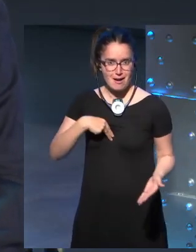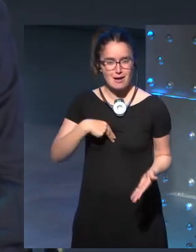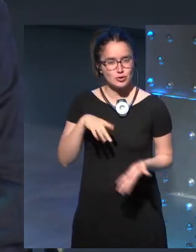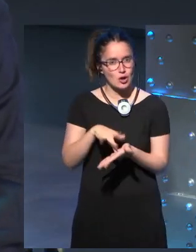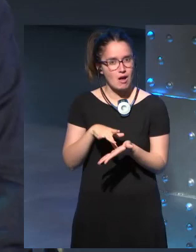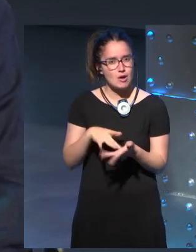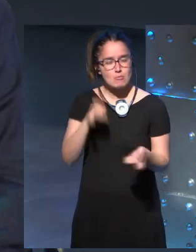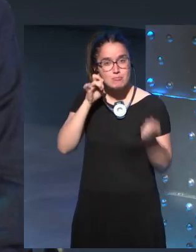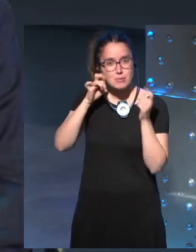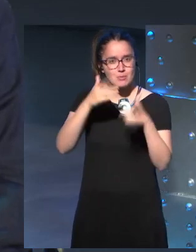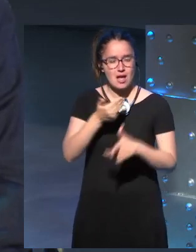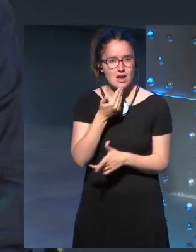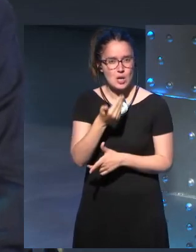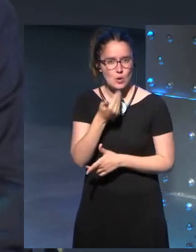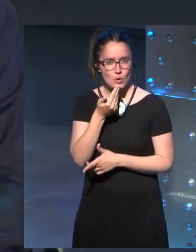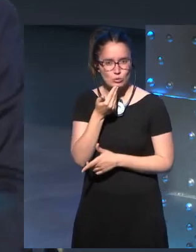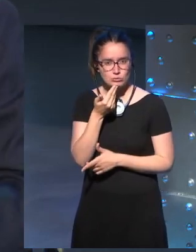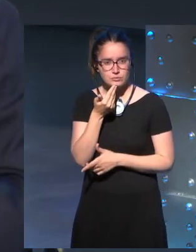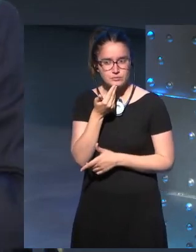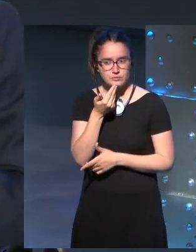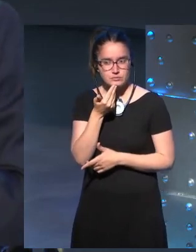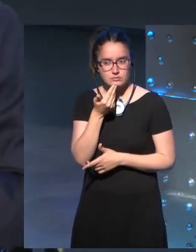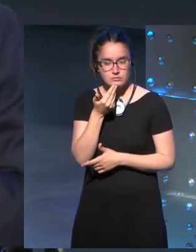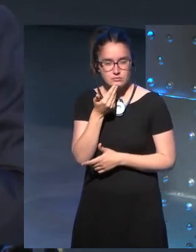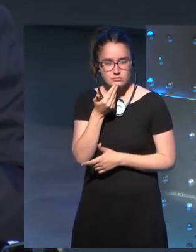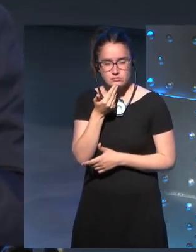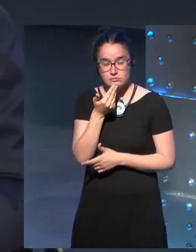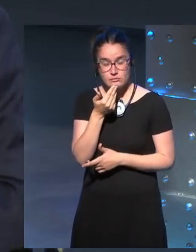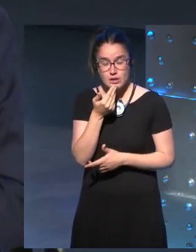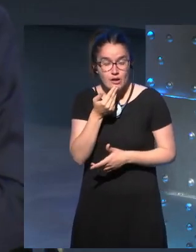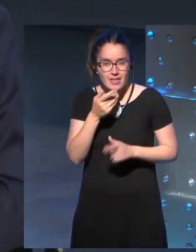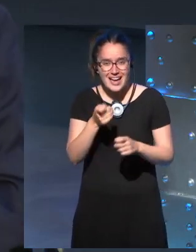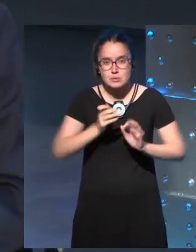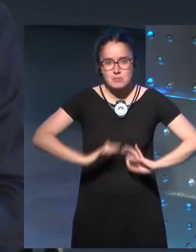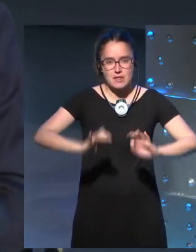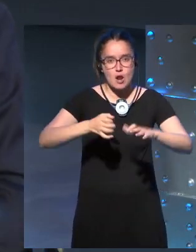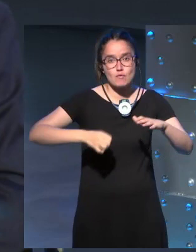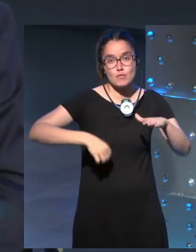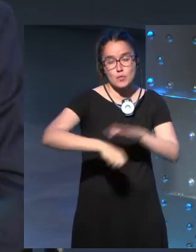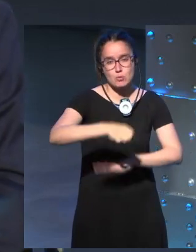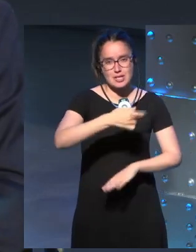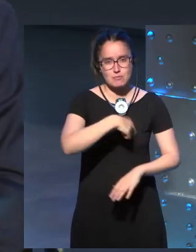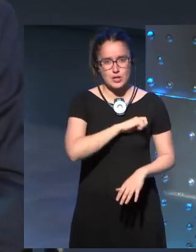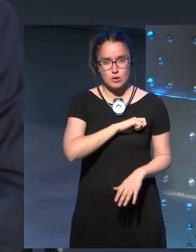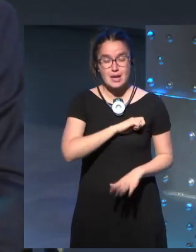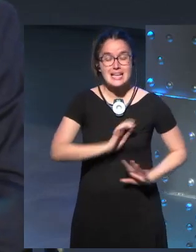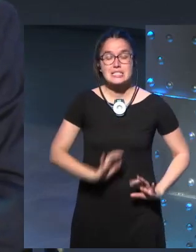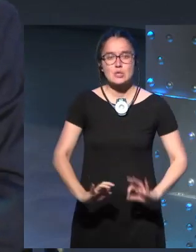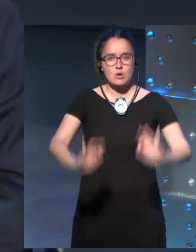the Spanish football in general, and that was to discover something that make Spanish